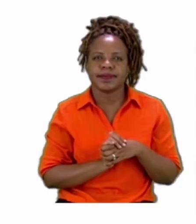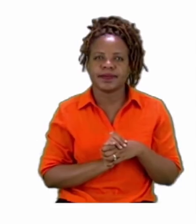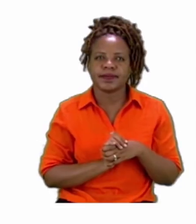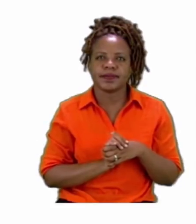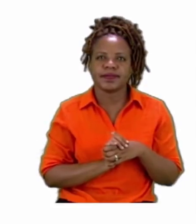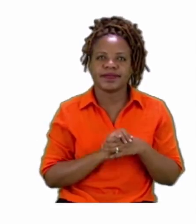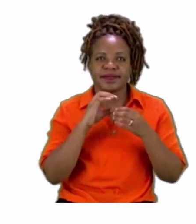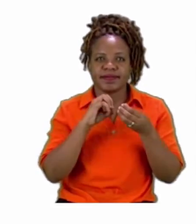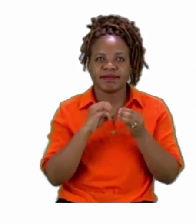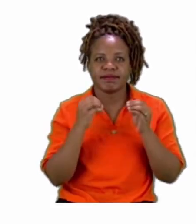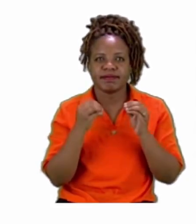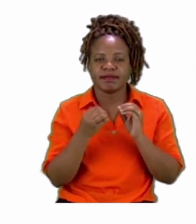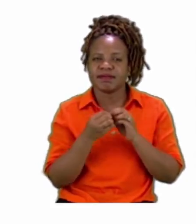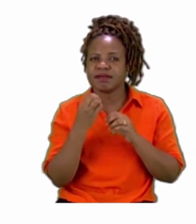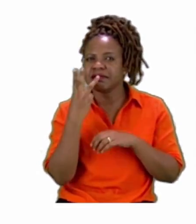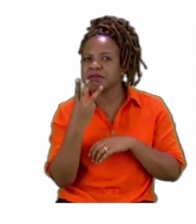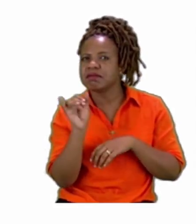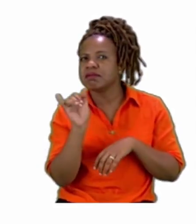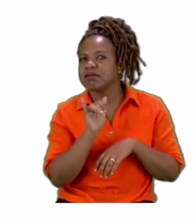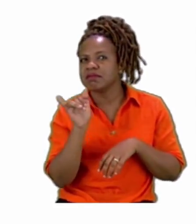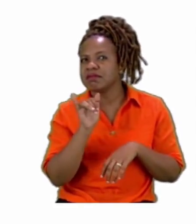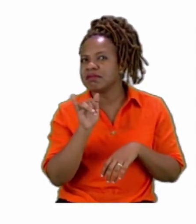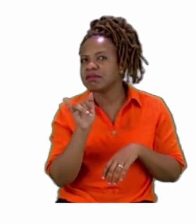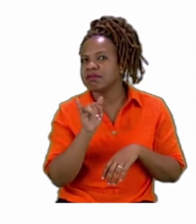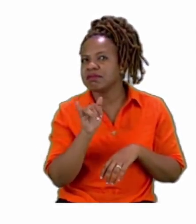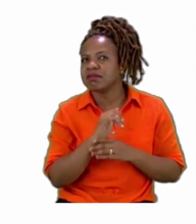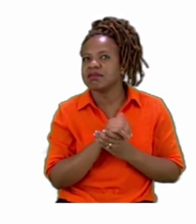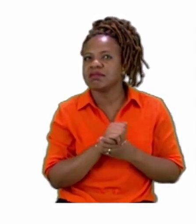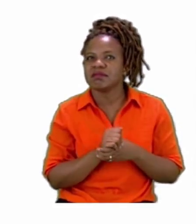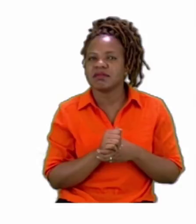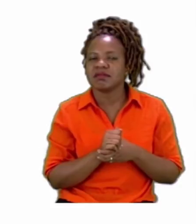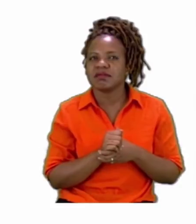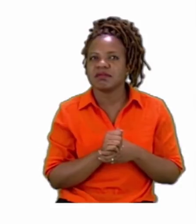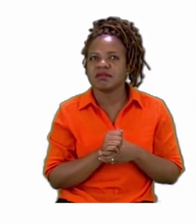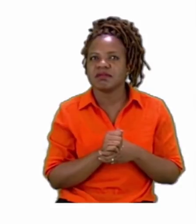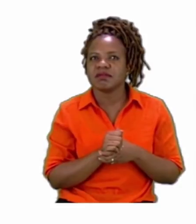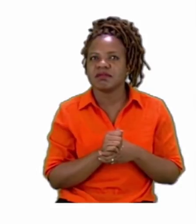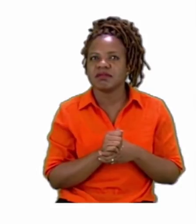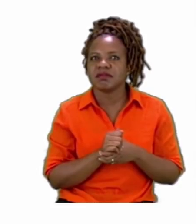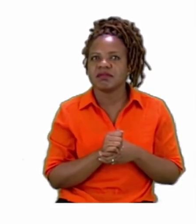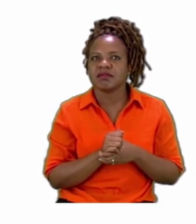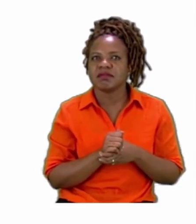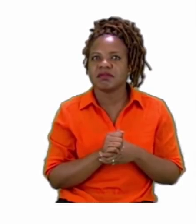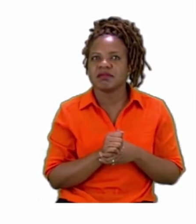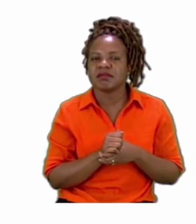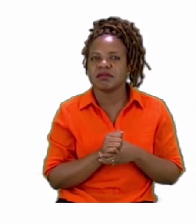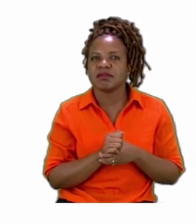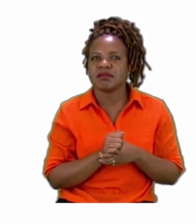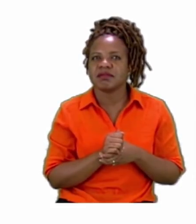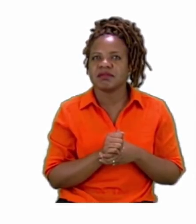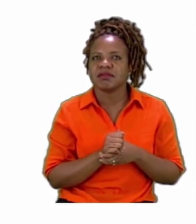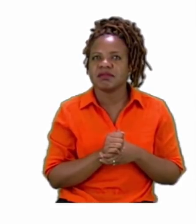Then number 3, we are looking for something that continues from the decision to go to town.